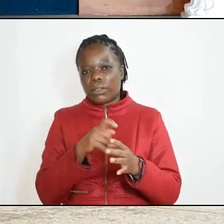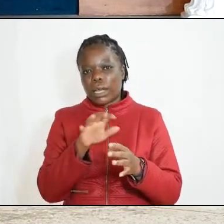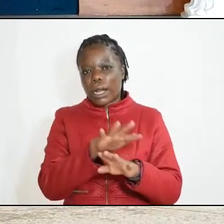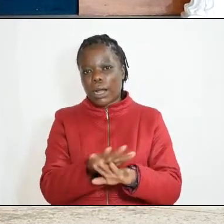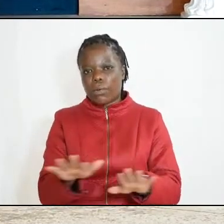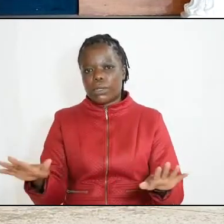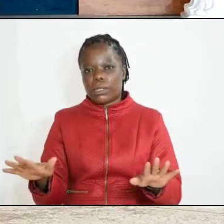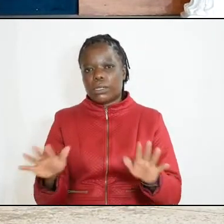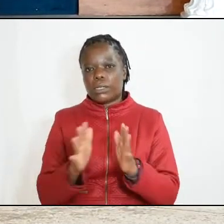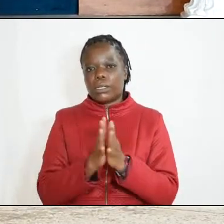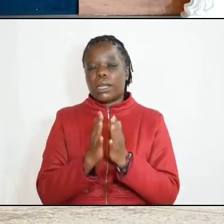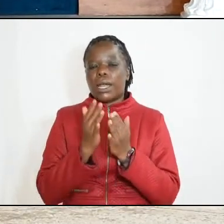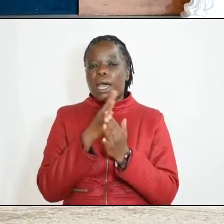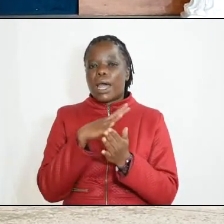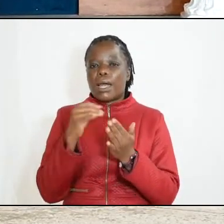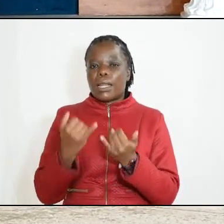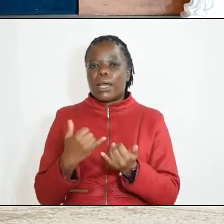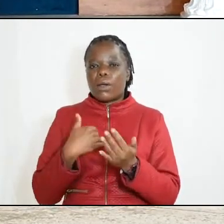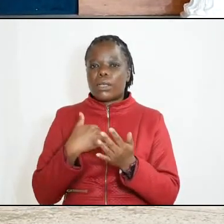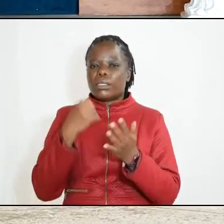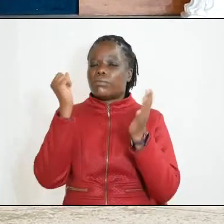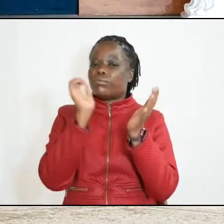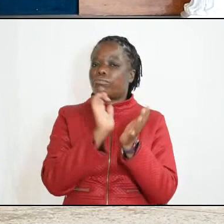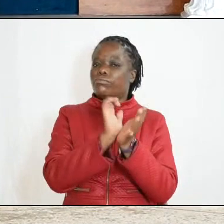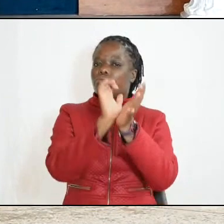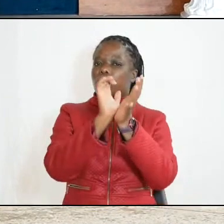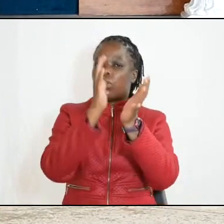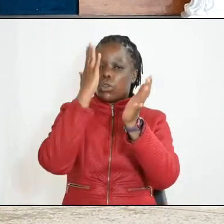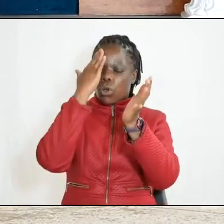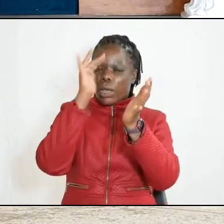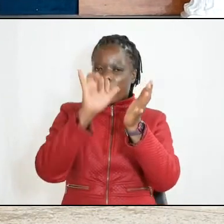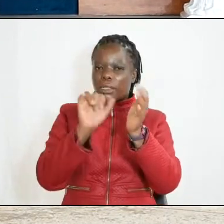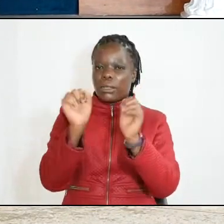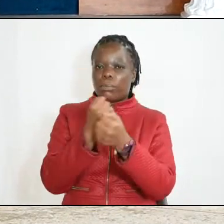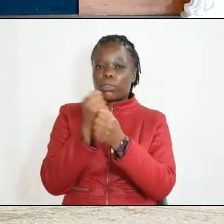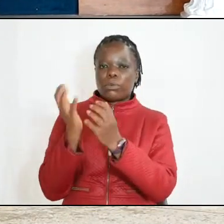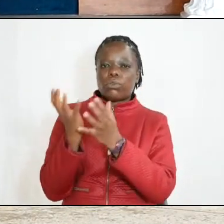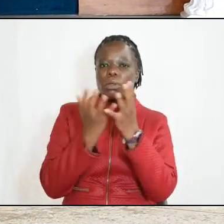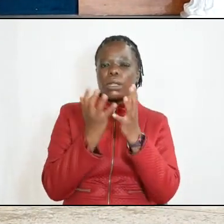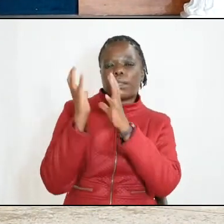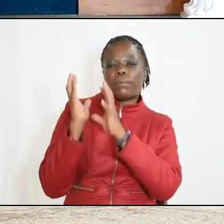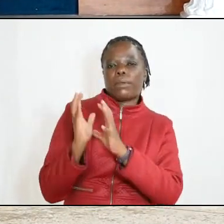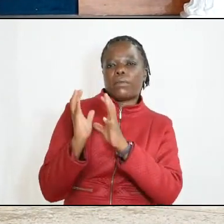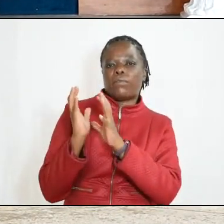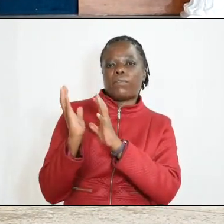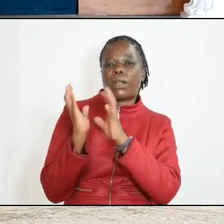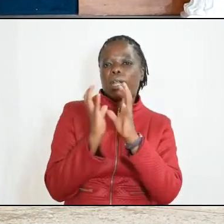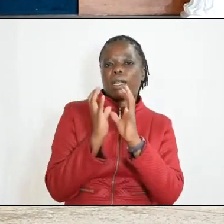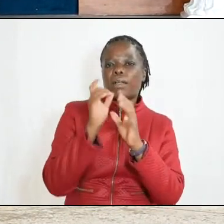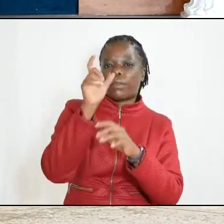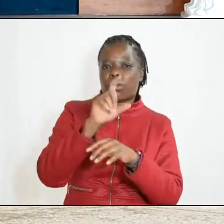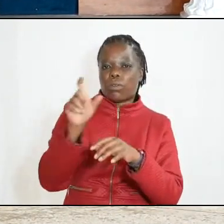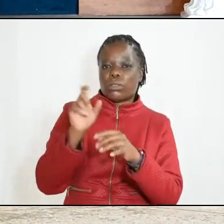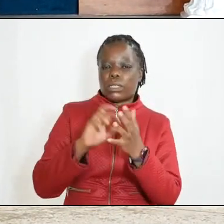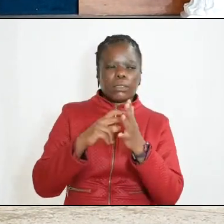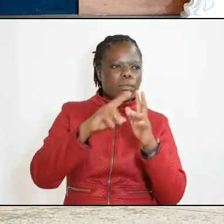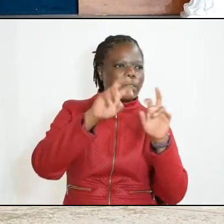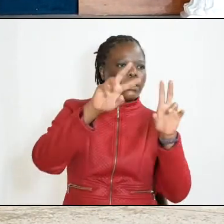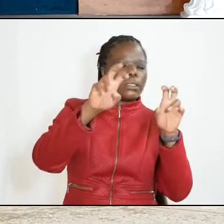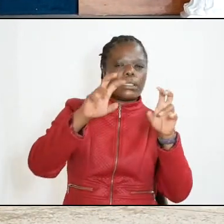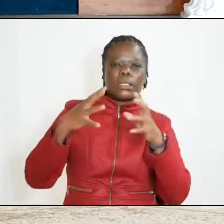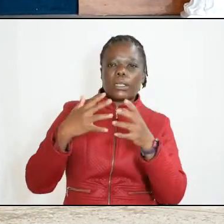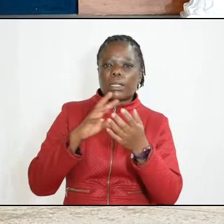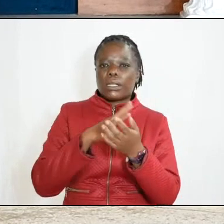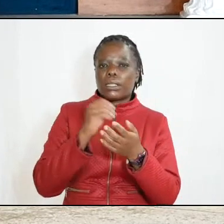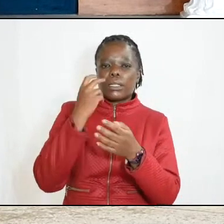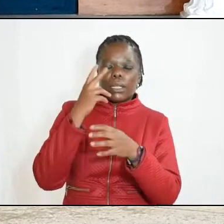ground. And now his persecutors realized that he could not bear the burden of carrying the cross. They looked into the crowd and they saw Simon